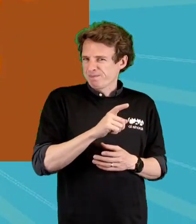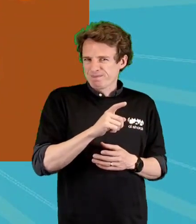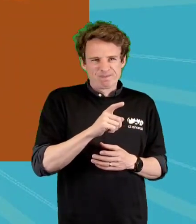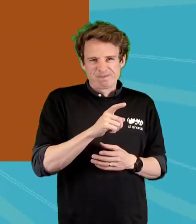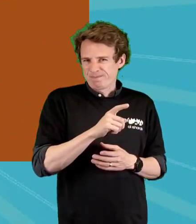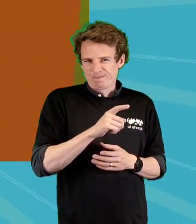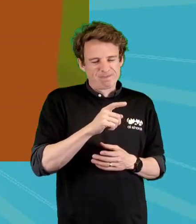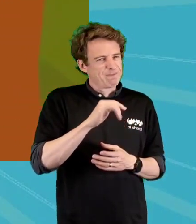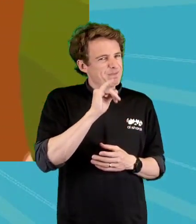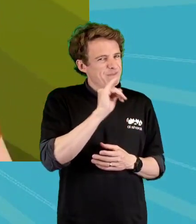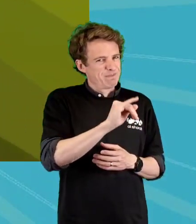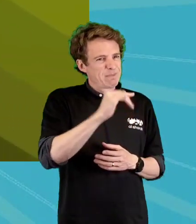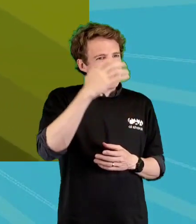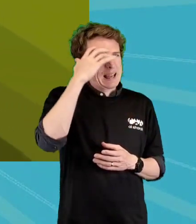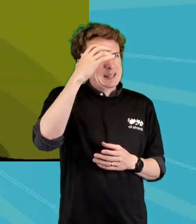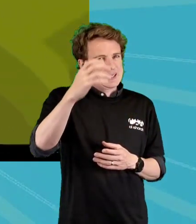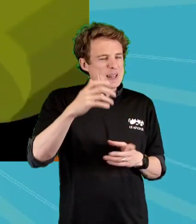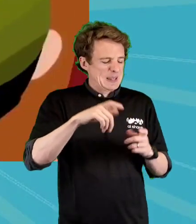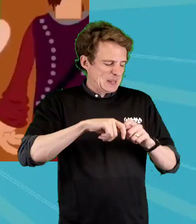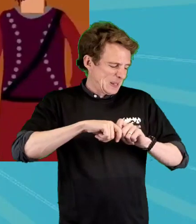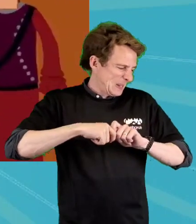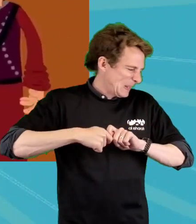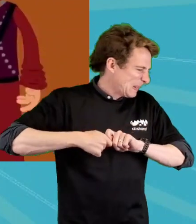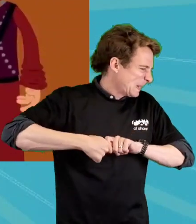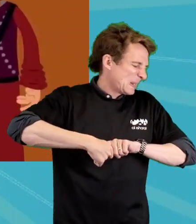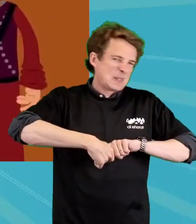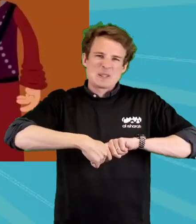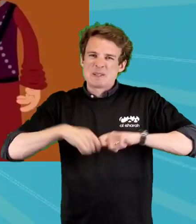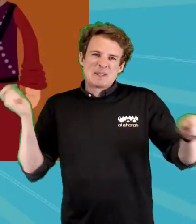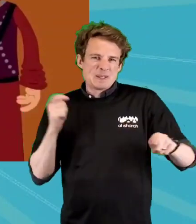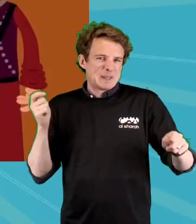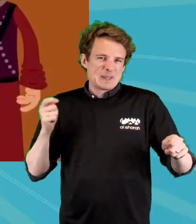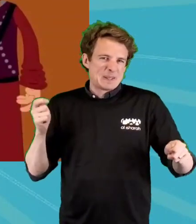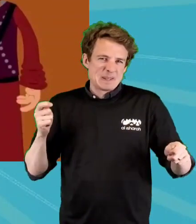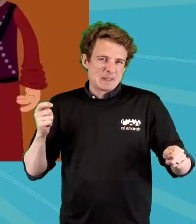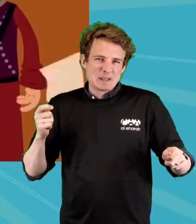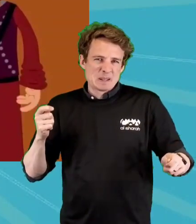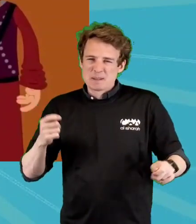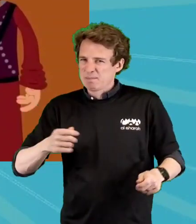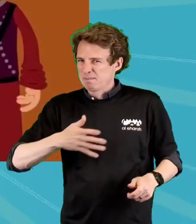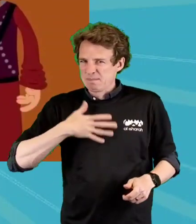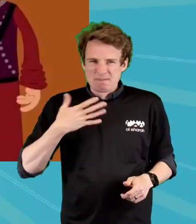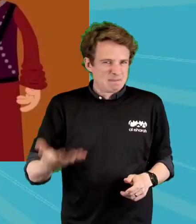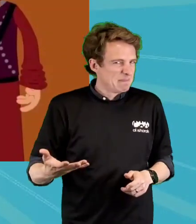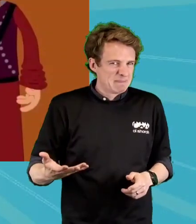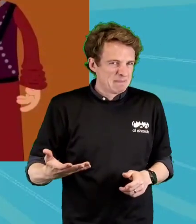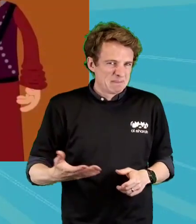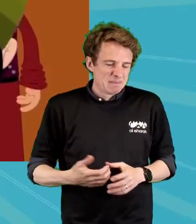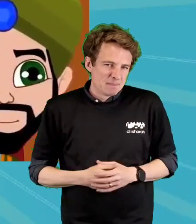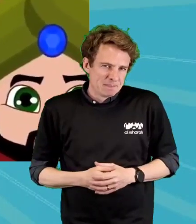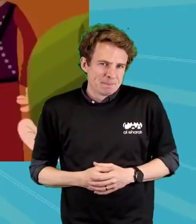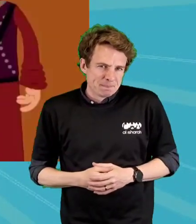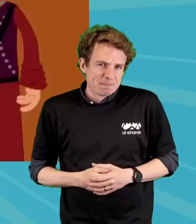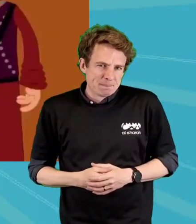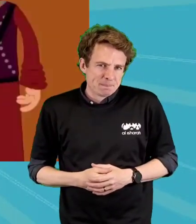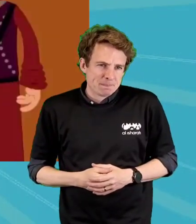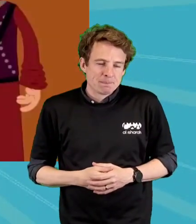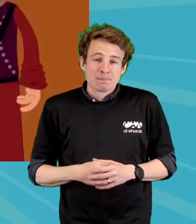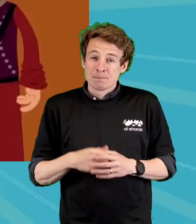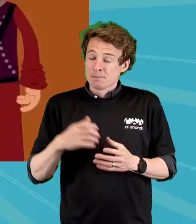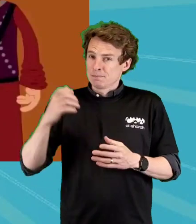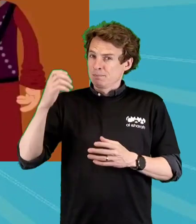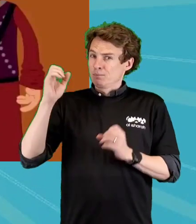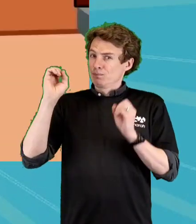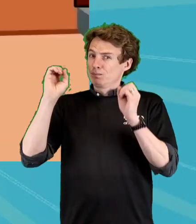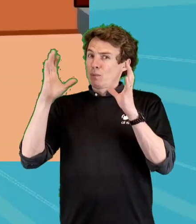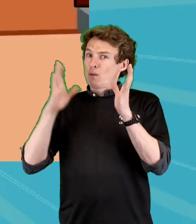Khusru. But the bad Persian king did not like the Prophet's letter and ripped it